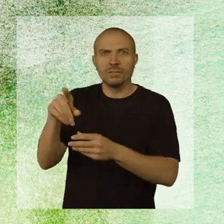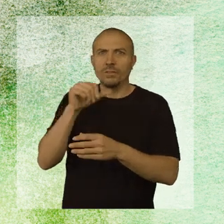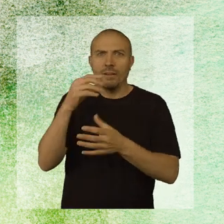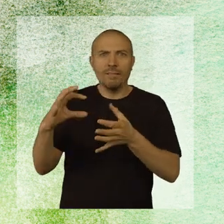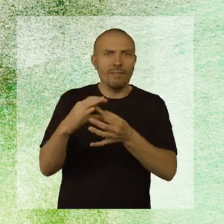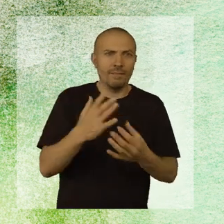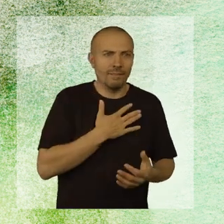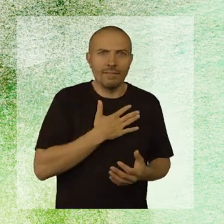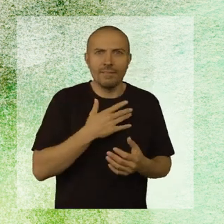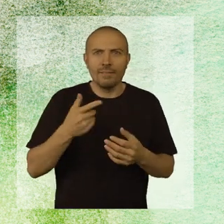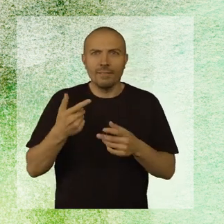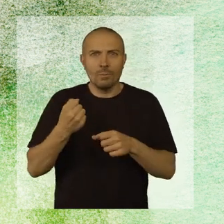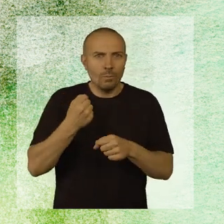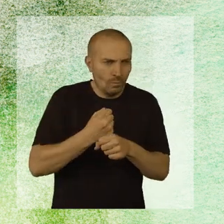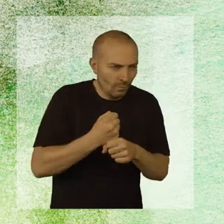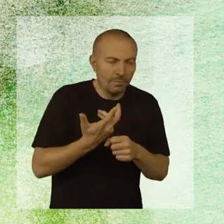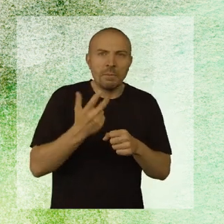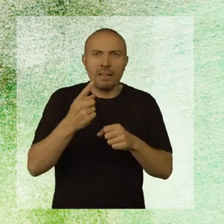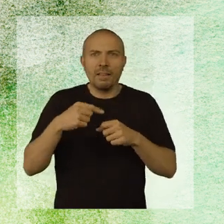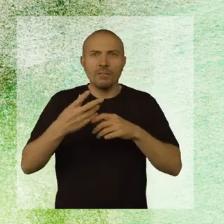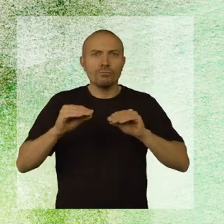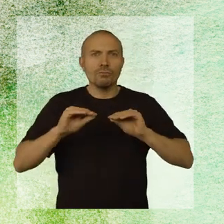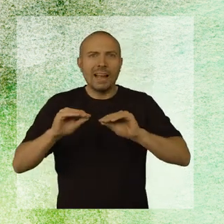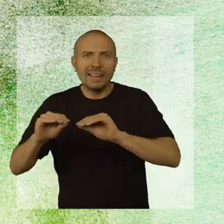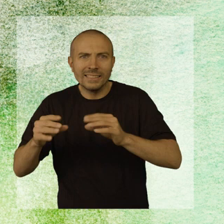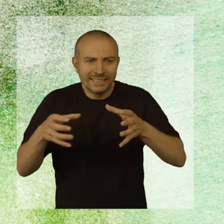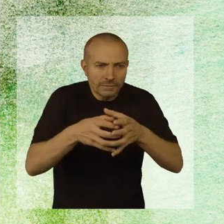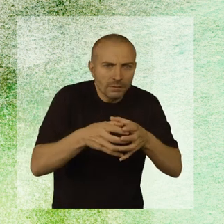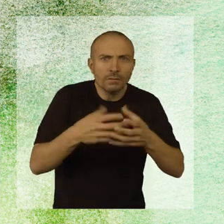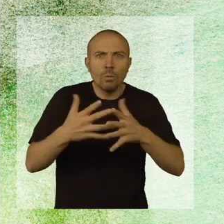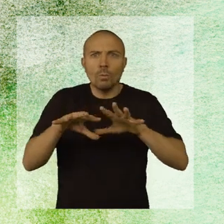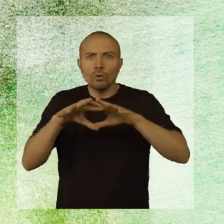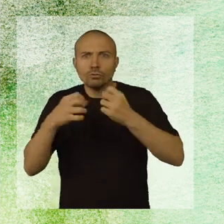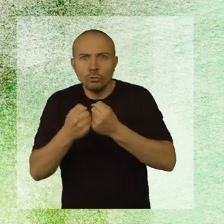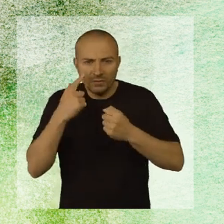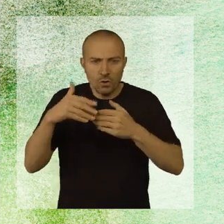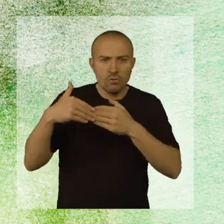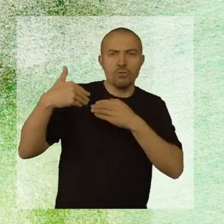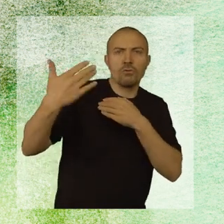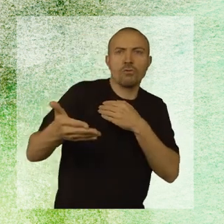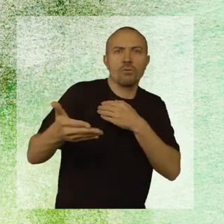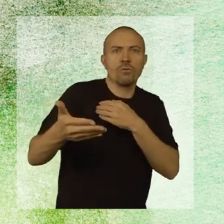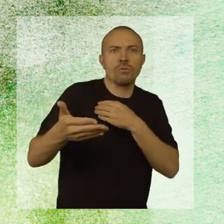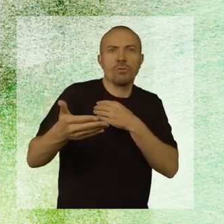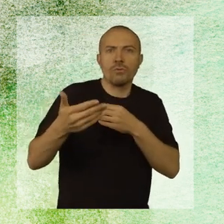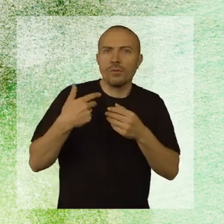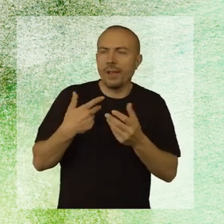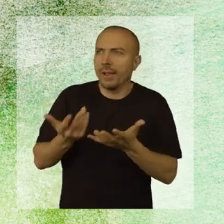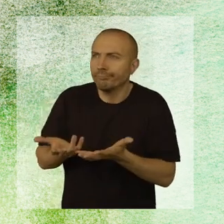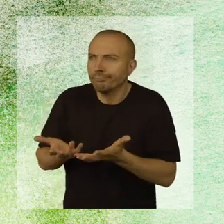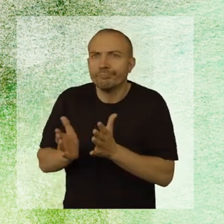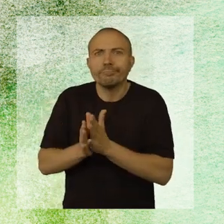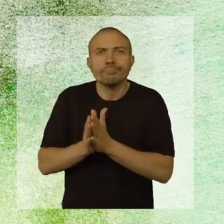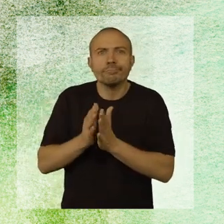quand on veut participer, on nous dit que ça ne nous concerne pas et qu'il y aura